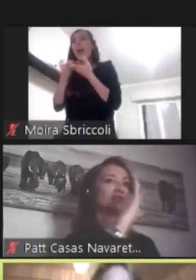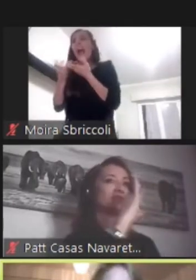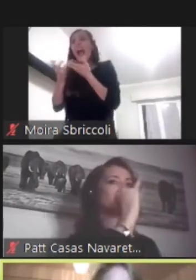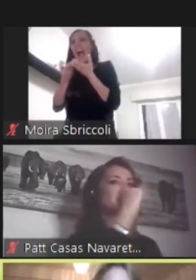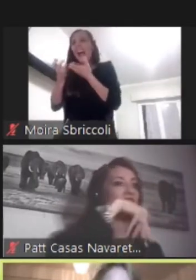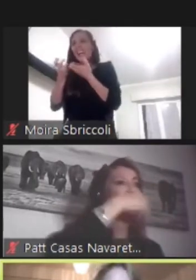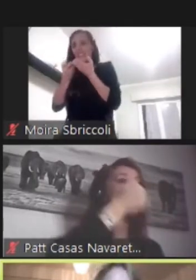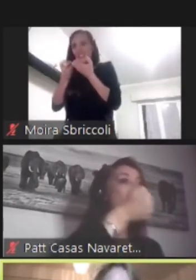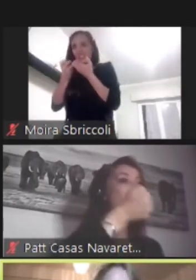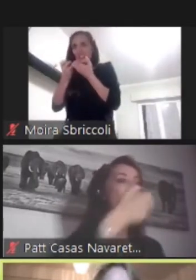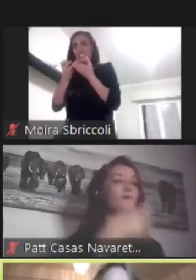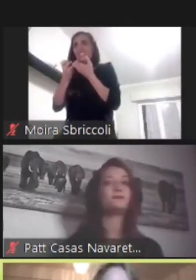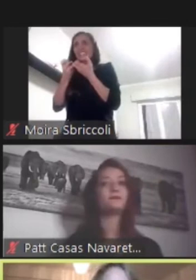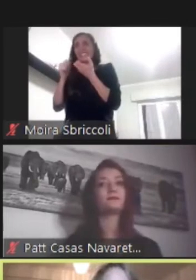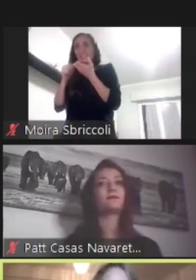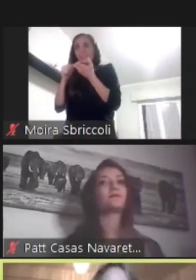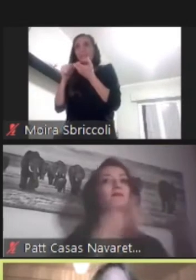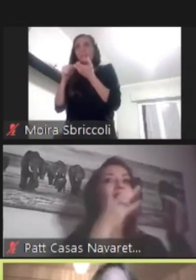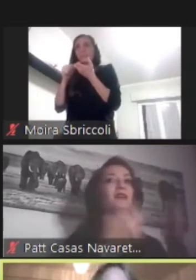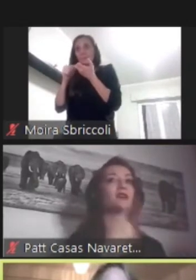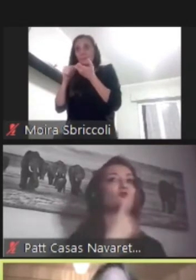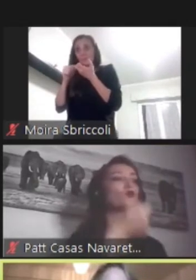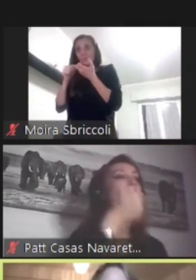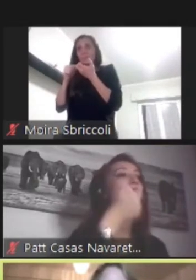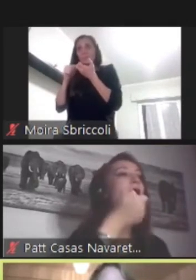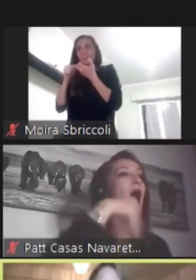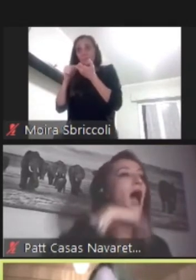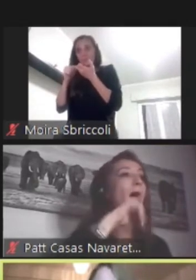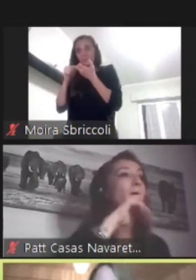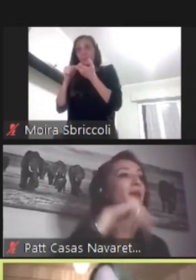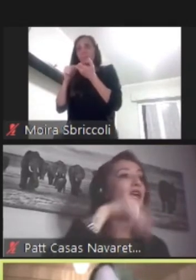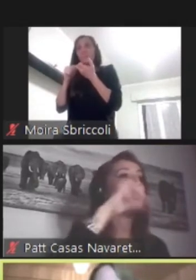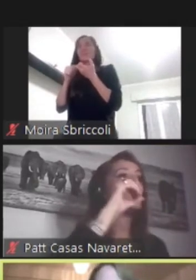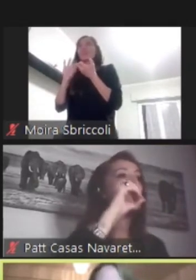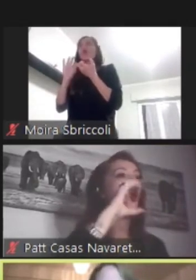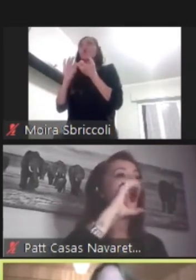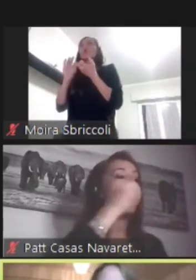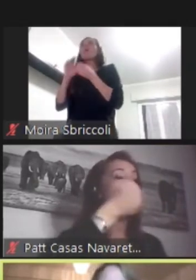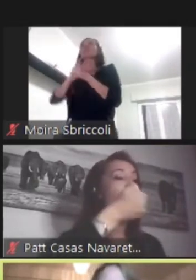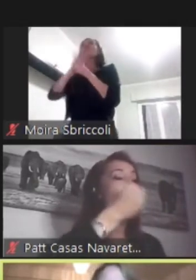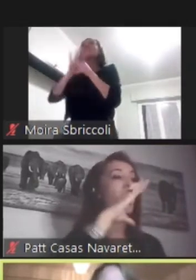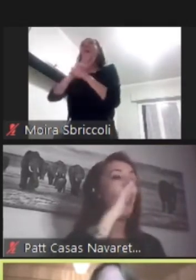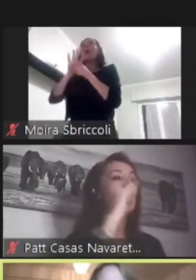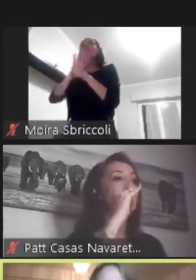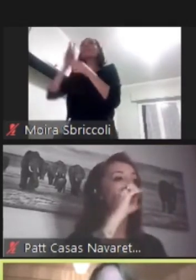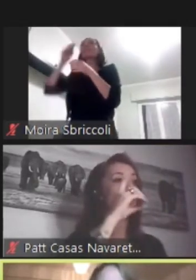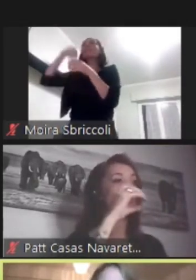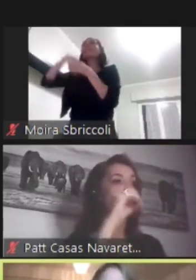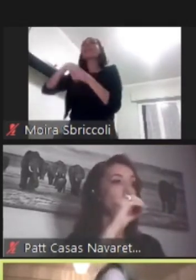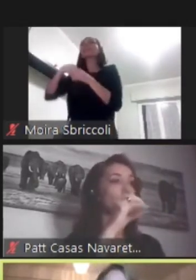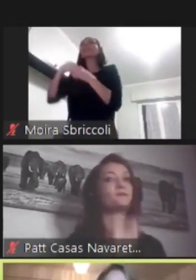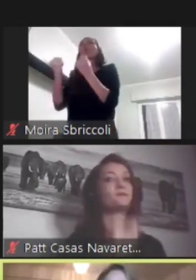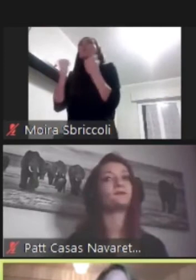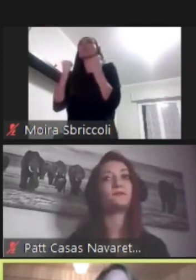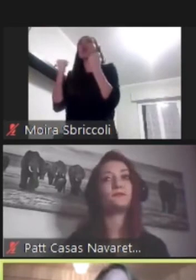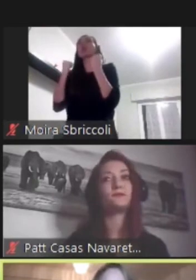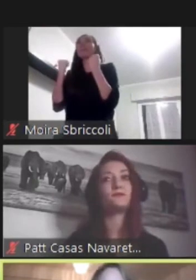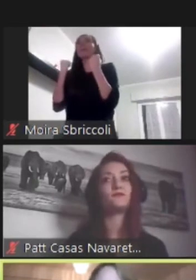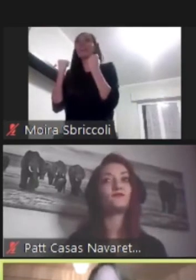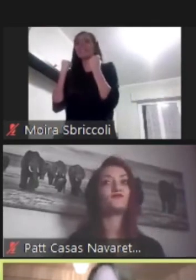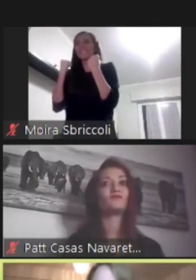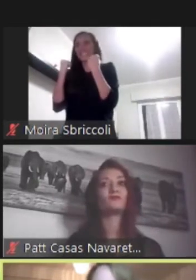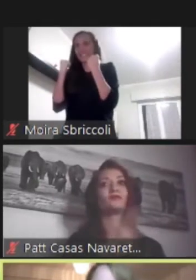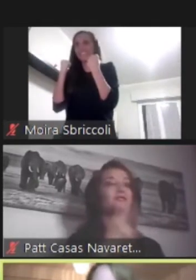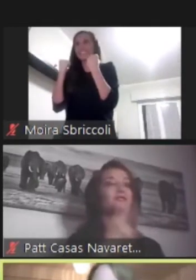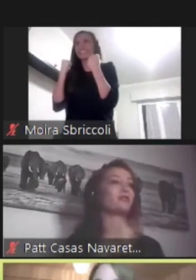protein. So it's the essential amino acids that your